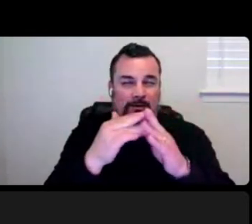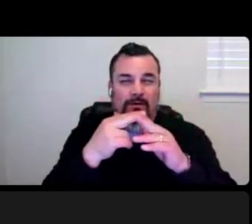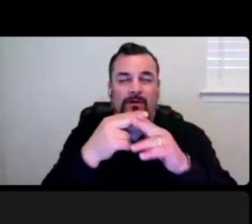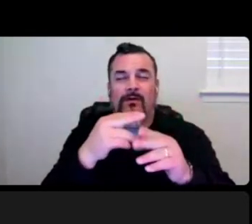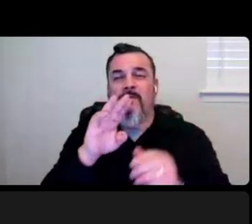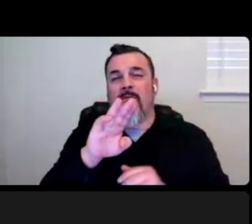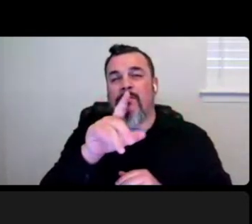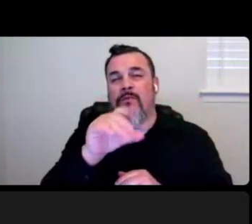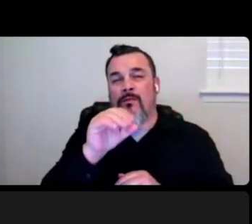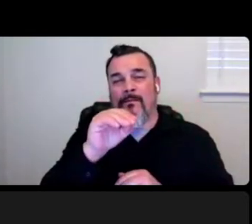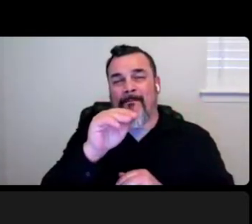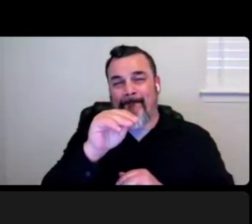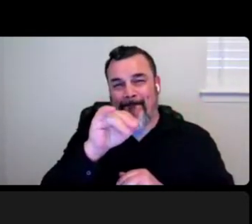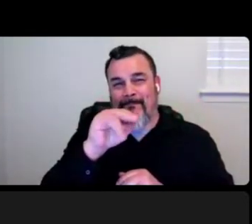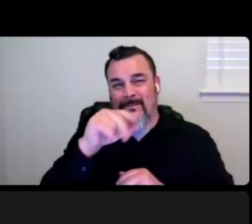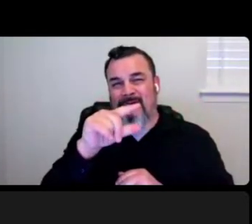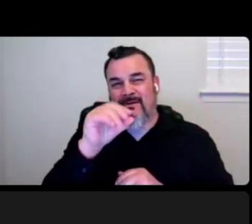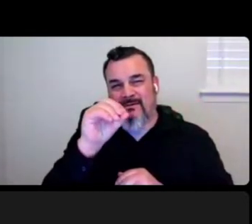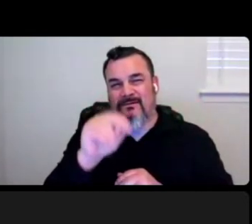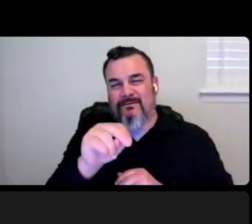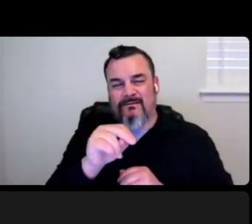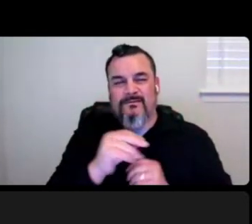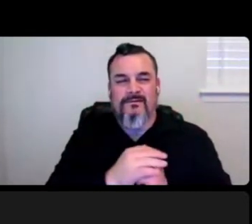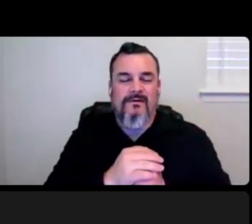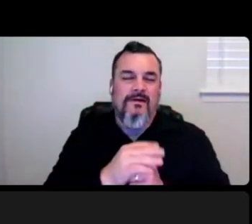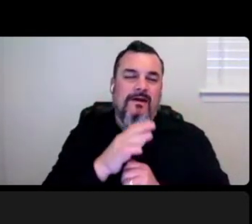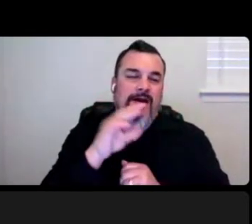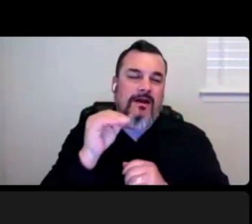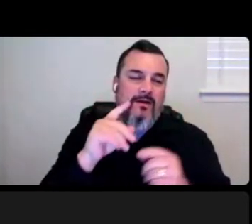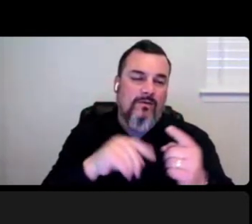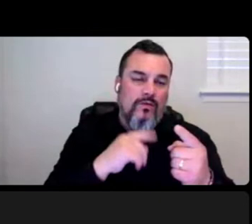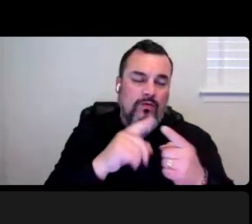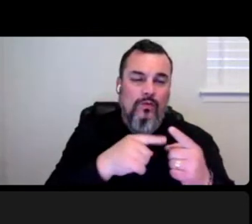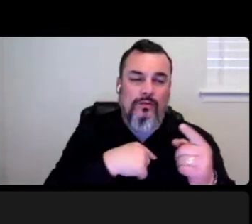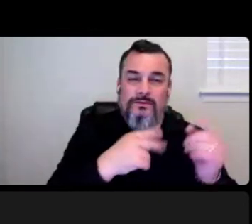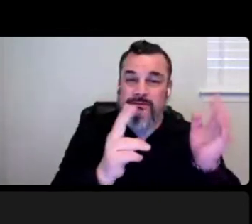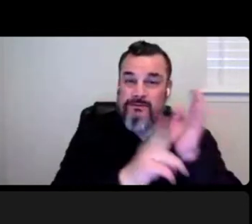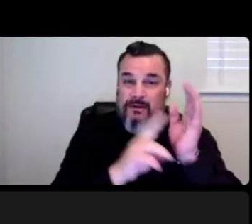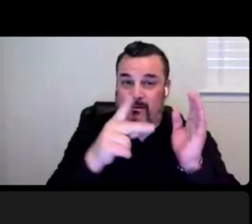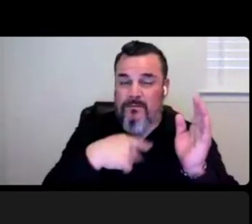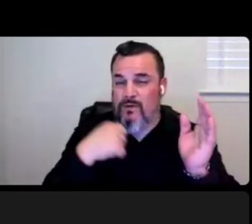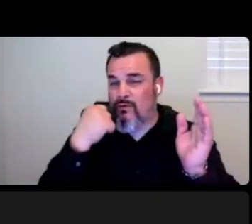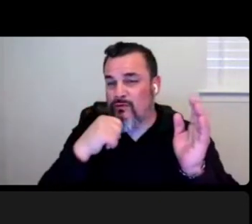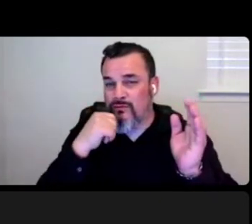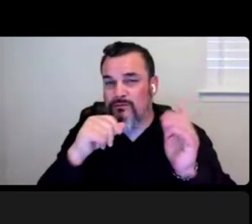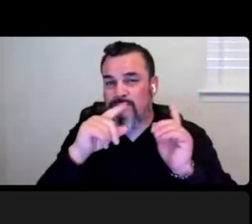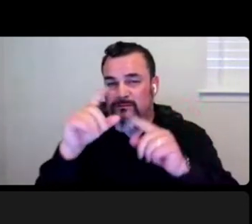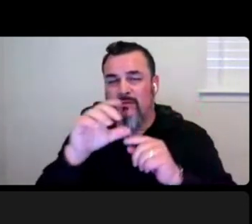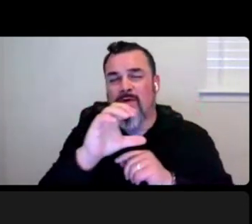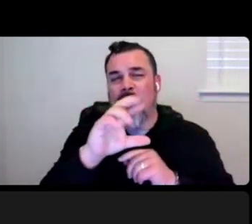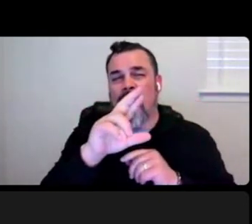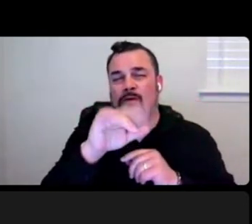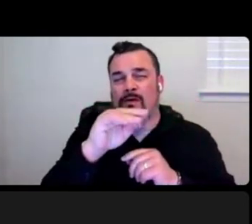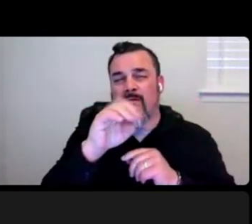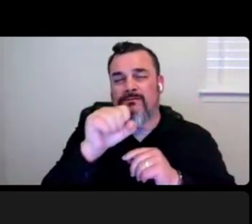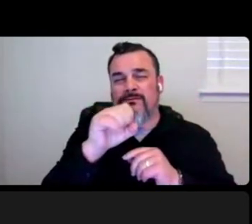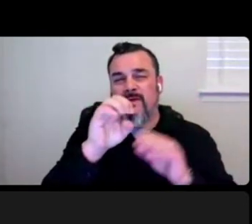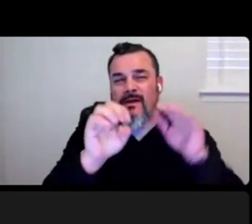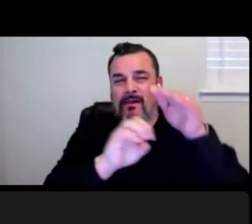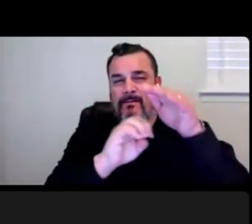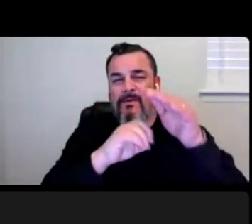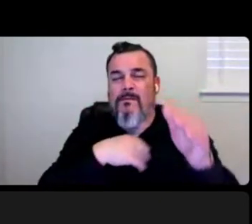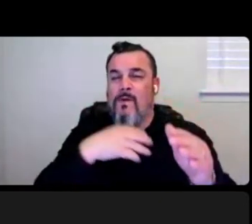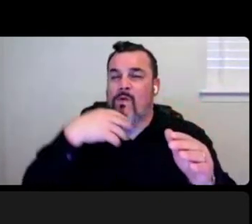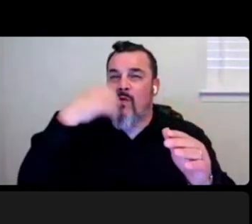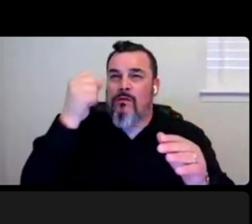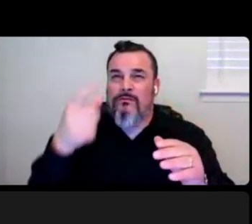Bloomington. And when we signed up our girls at Grimes Elementary, my oldest